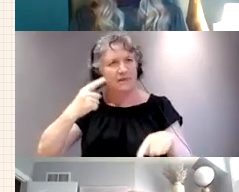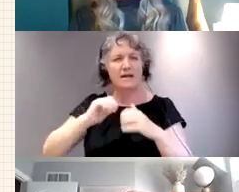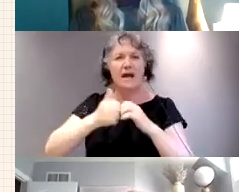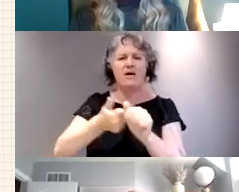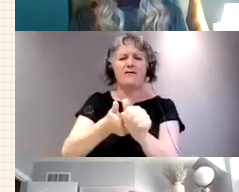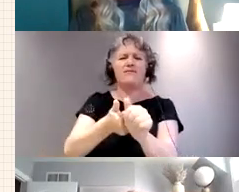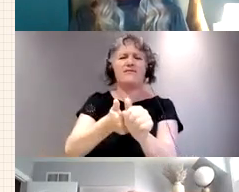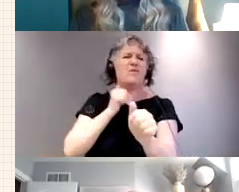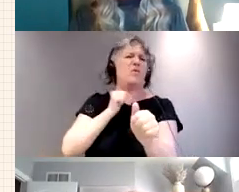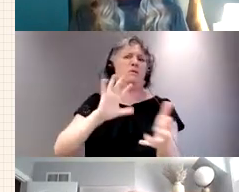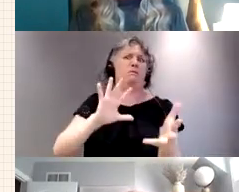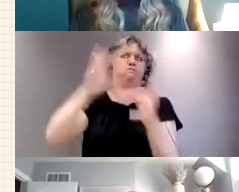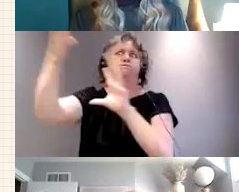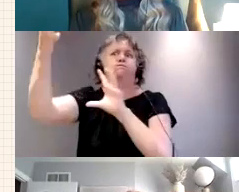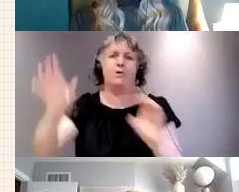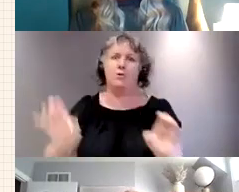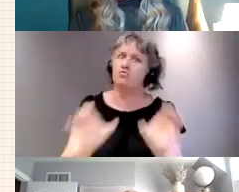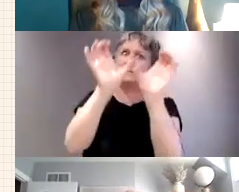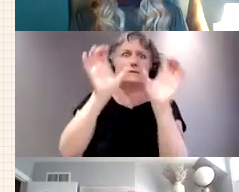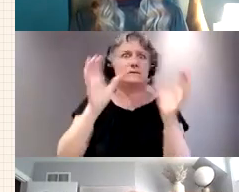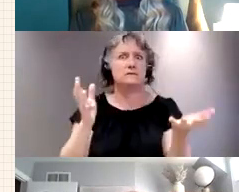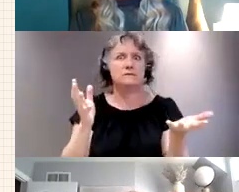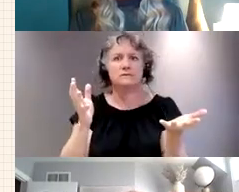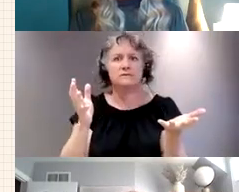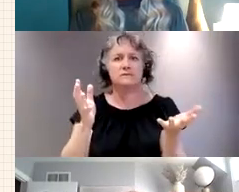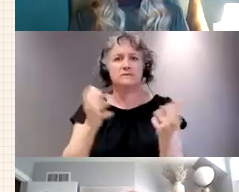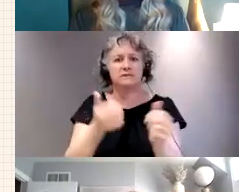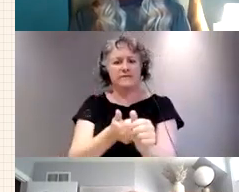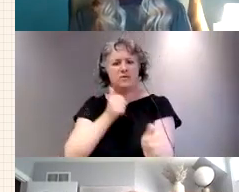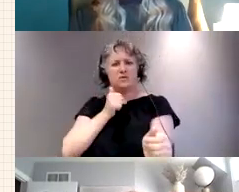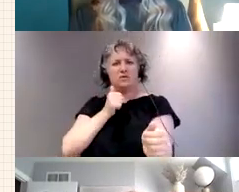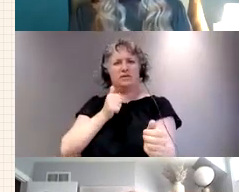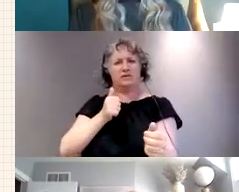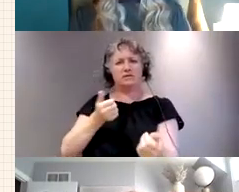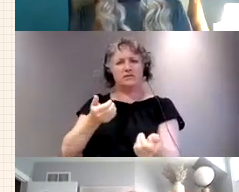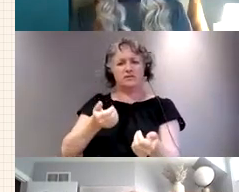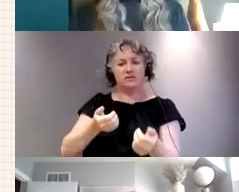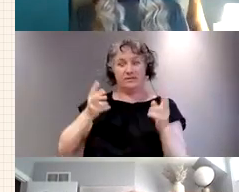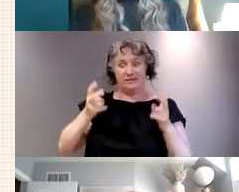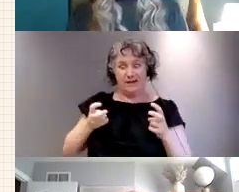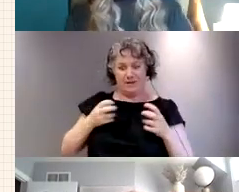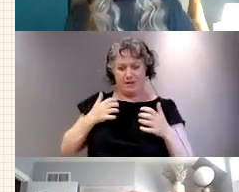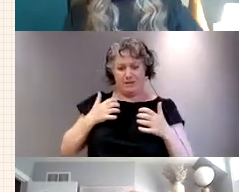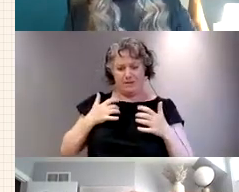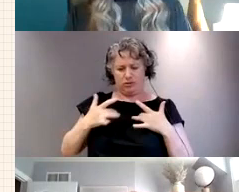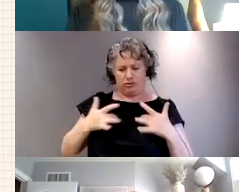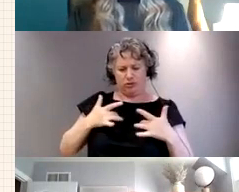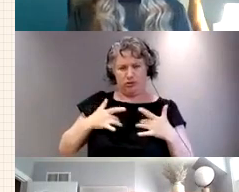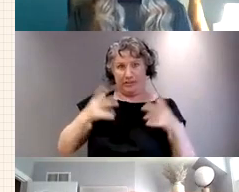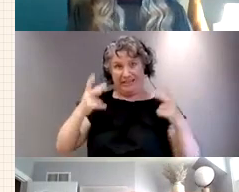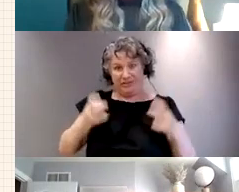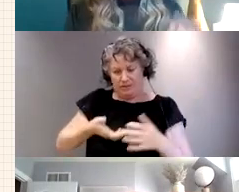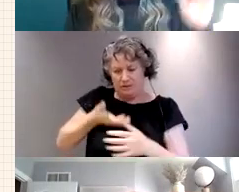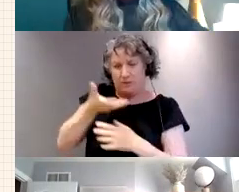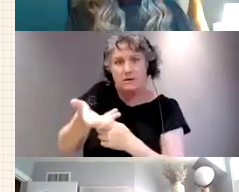prevention mode? How do we bring up the topic before we get to crisis mode? Yeah, and that's always, again, for the